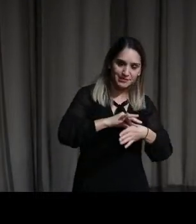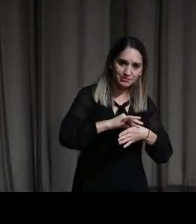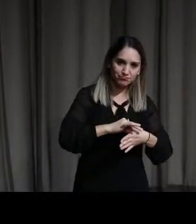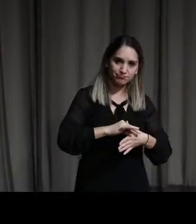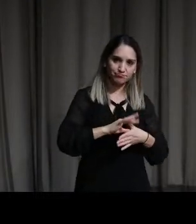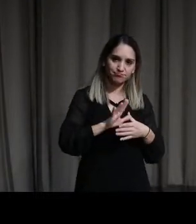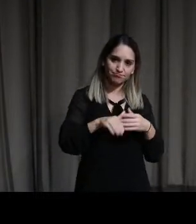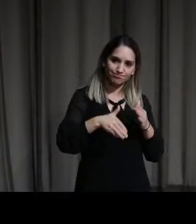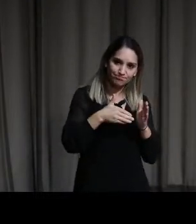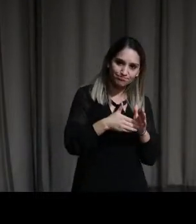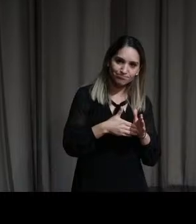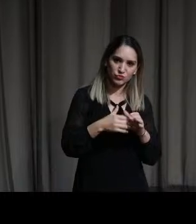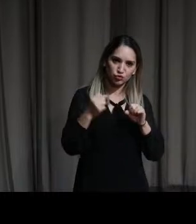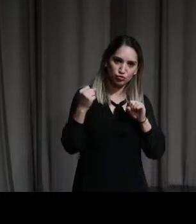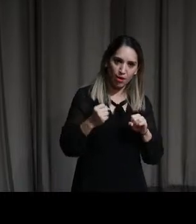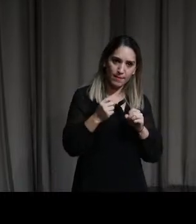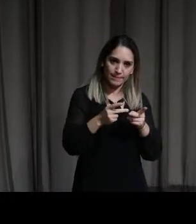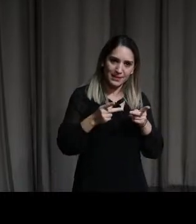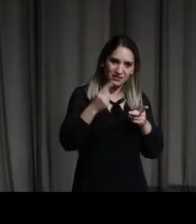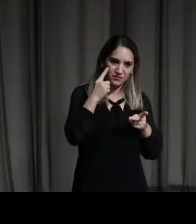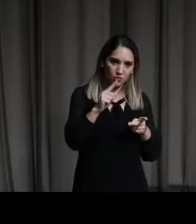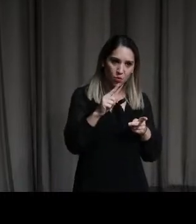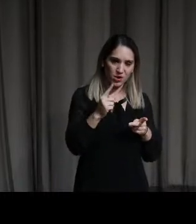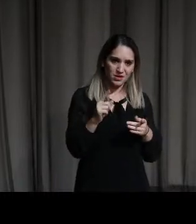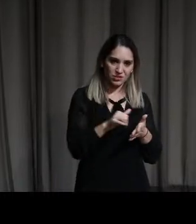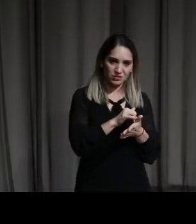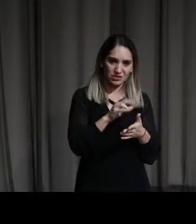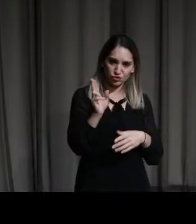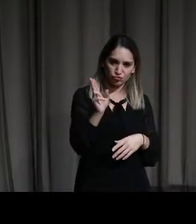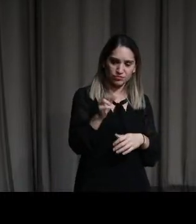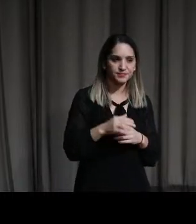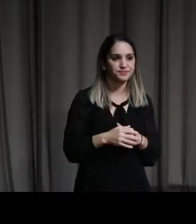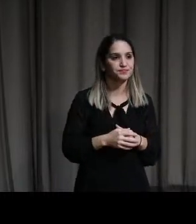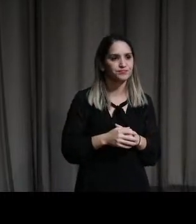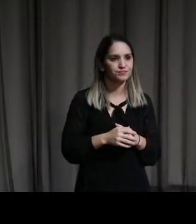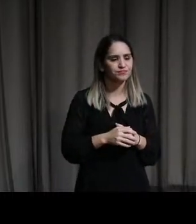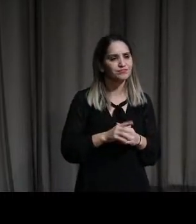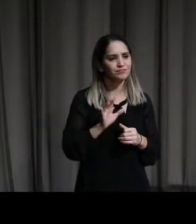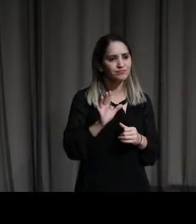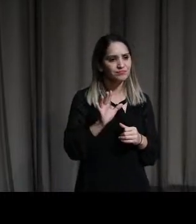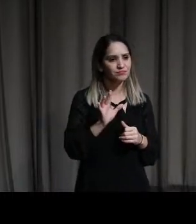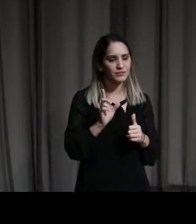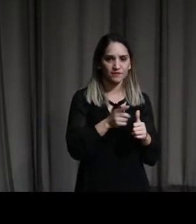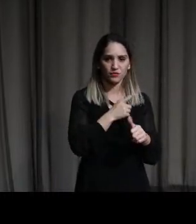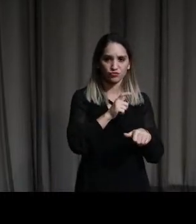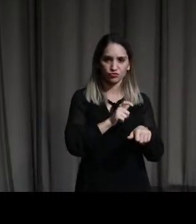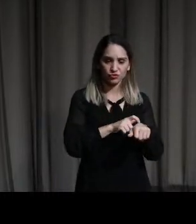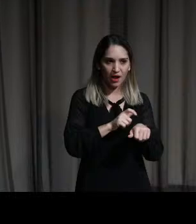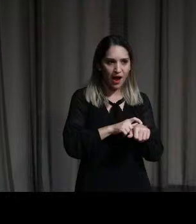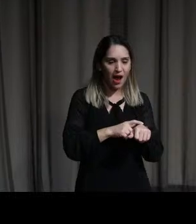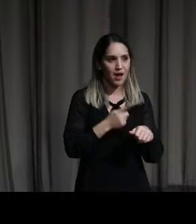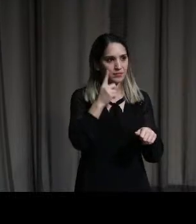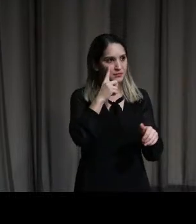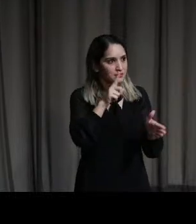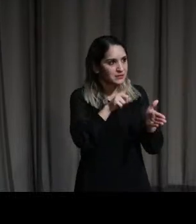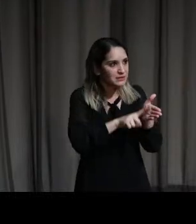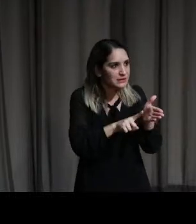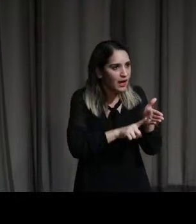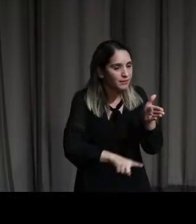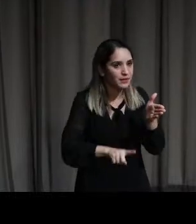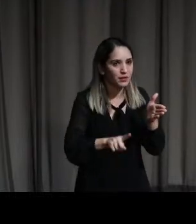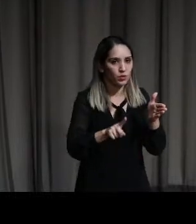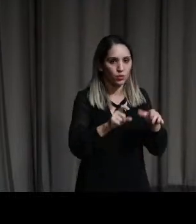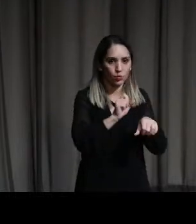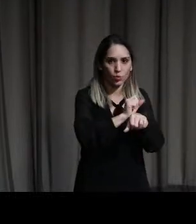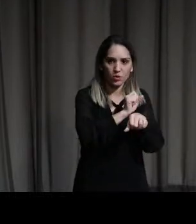interest. And so he was able to examine for the first time works of art in the Metropolitan